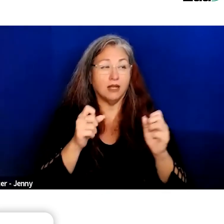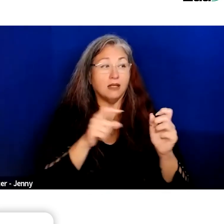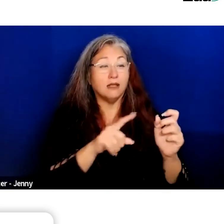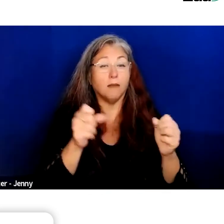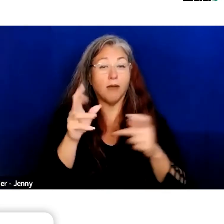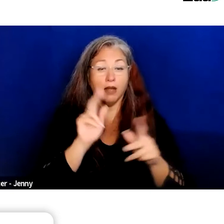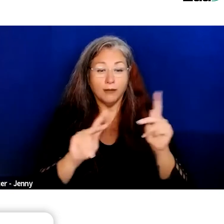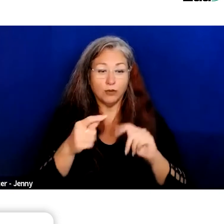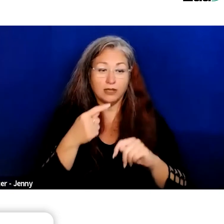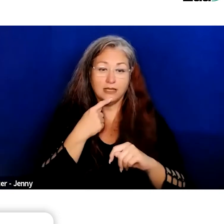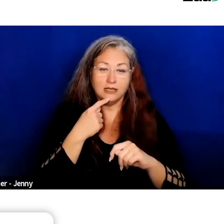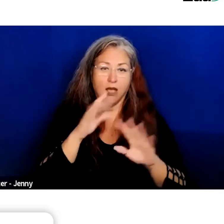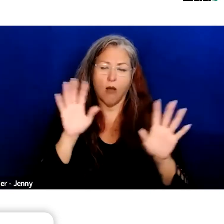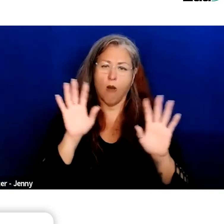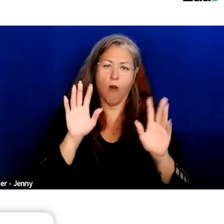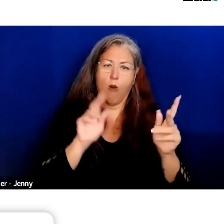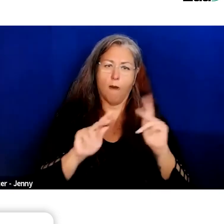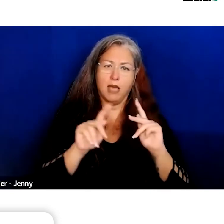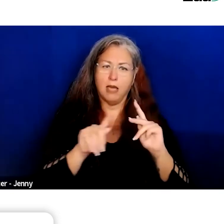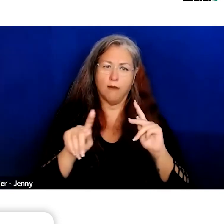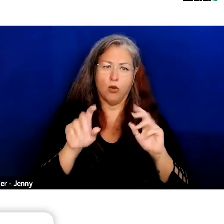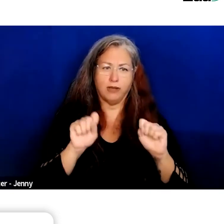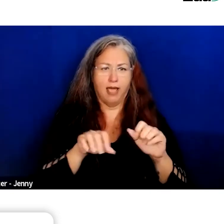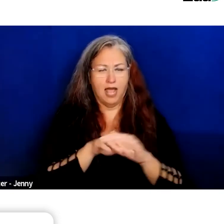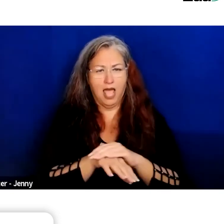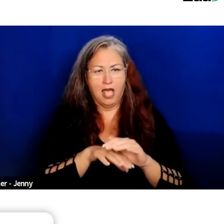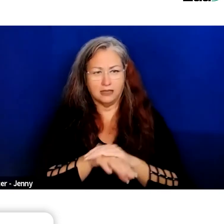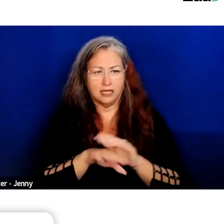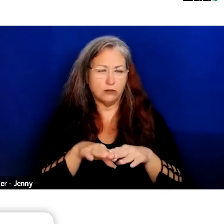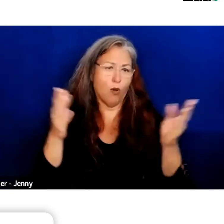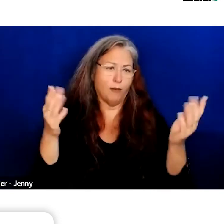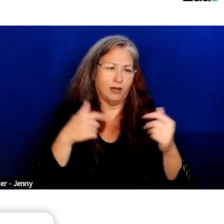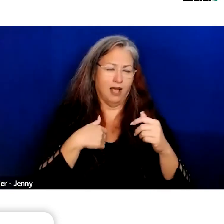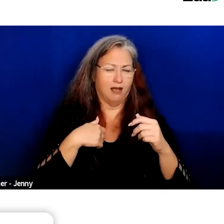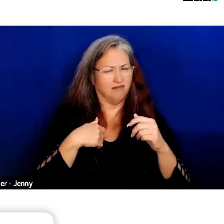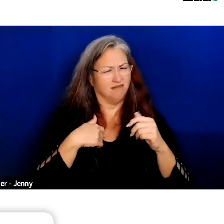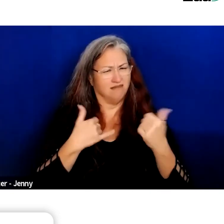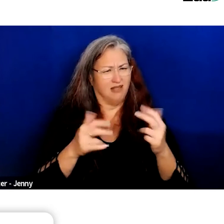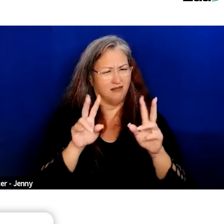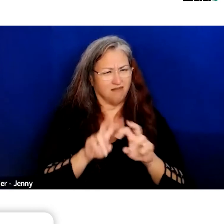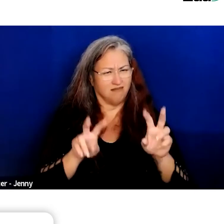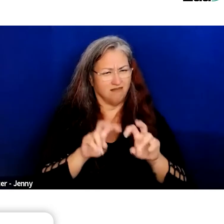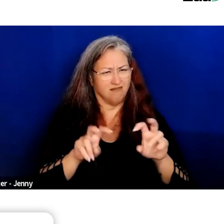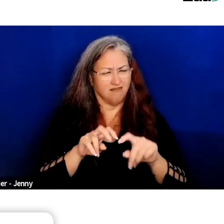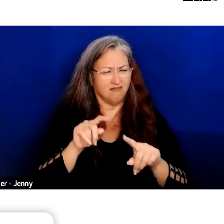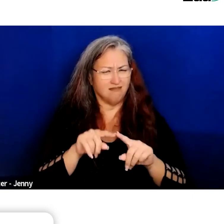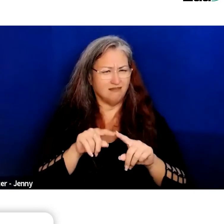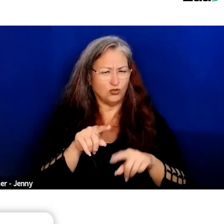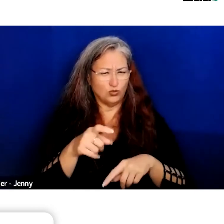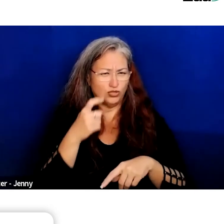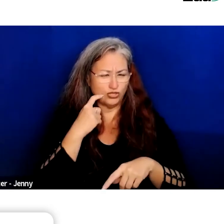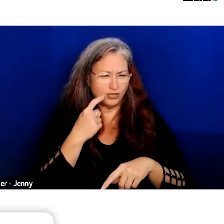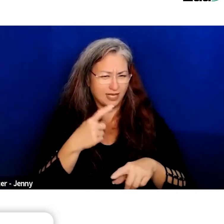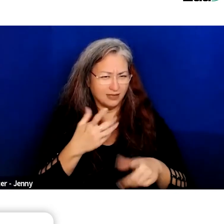that now everyone is going to have access. And I'm trying to dig into the question that you just